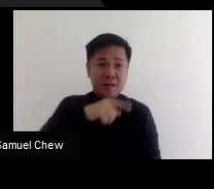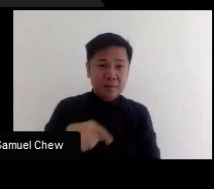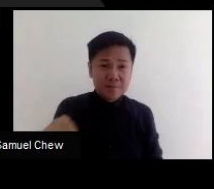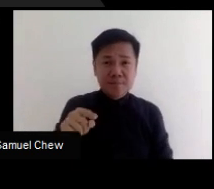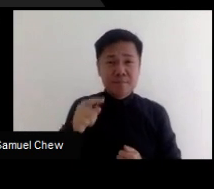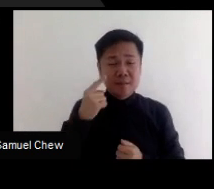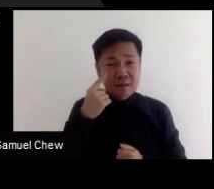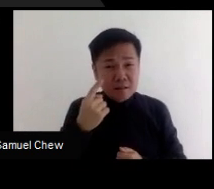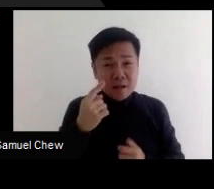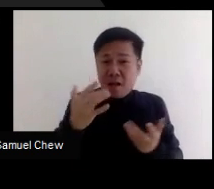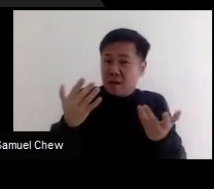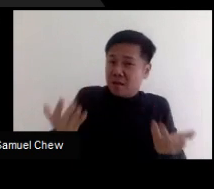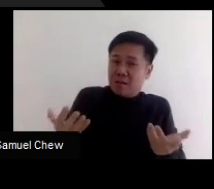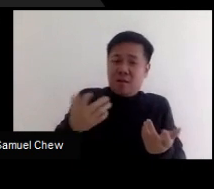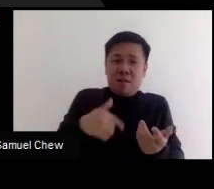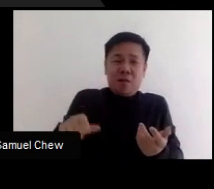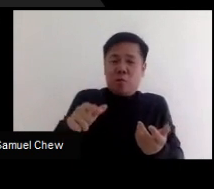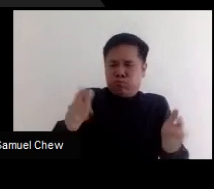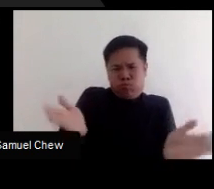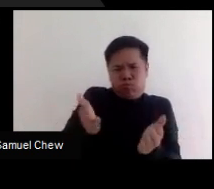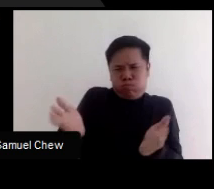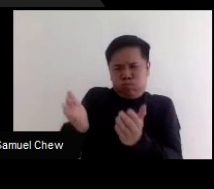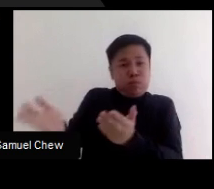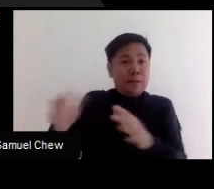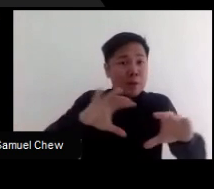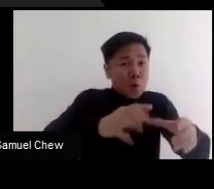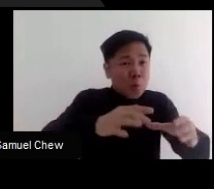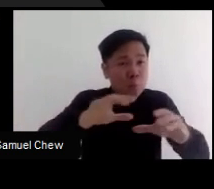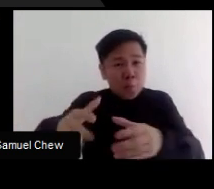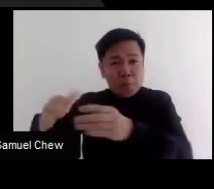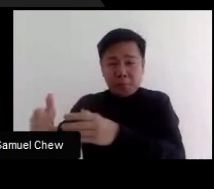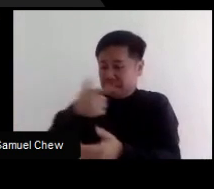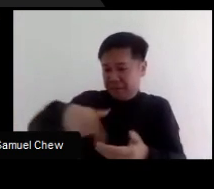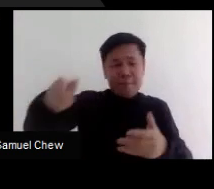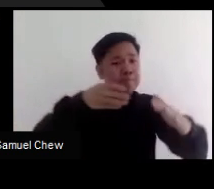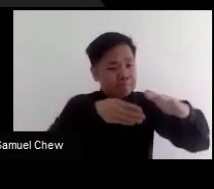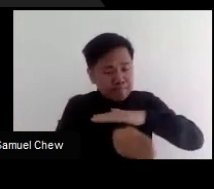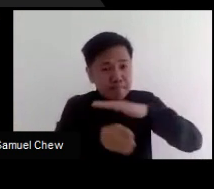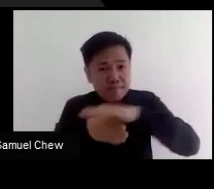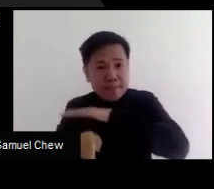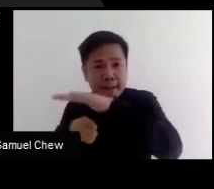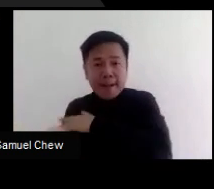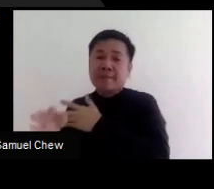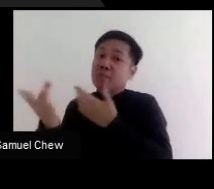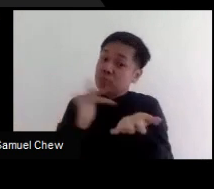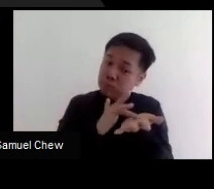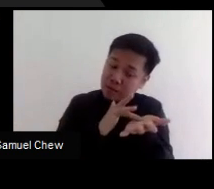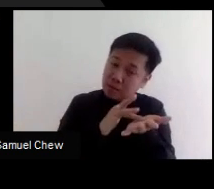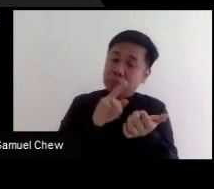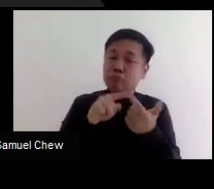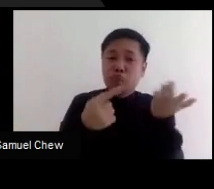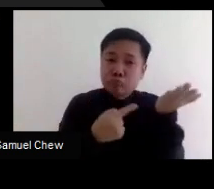health and well-being as they include access to medicine and medical technologies, equipment,